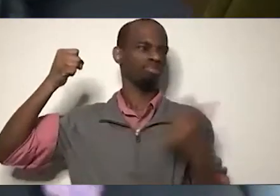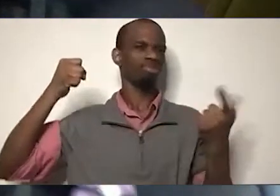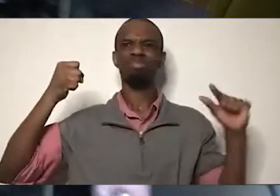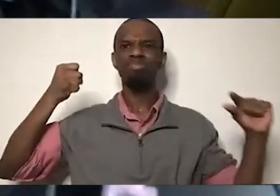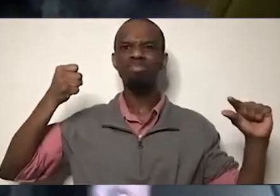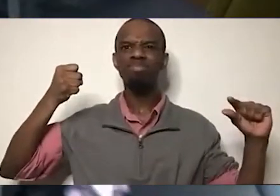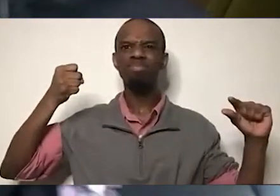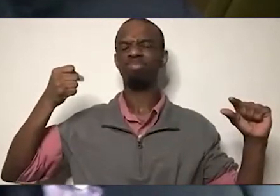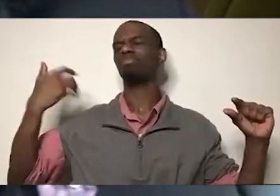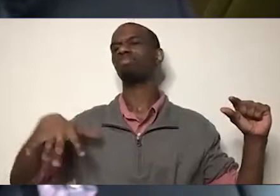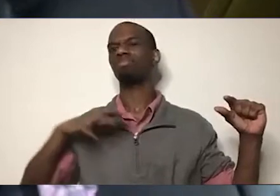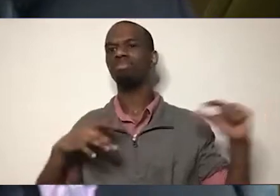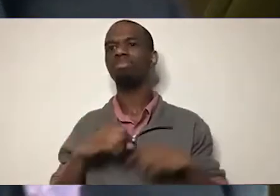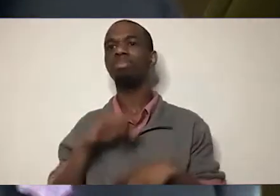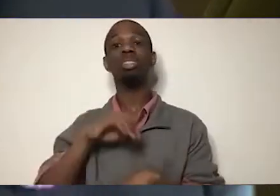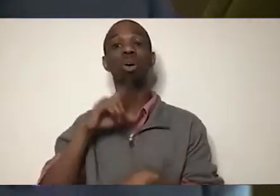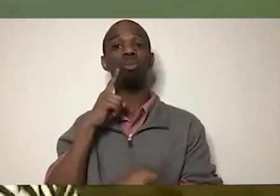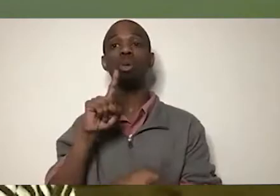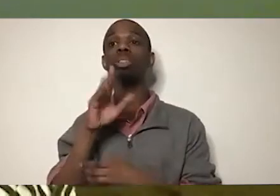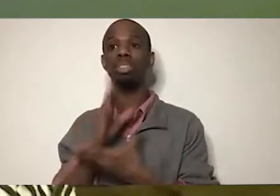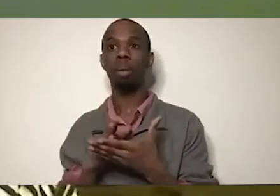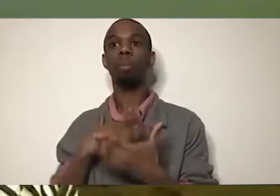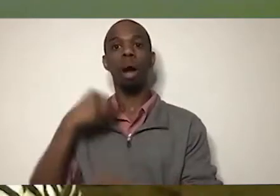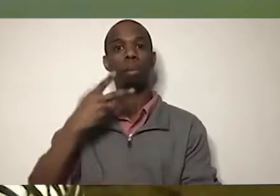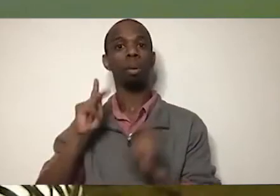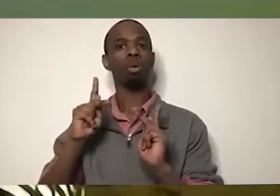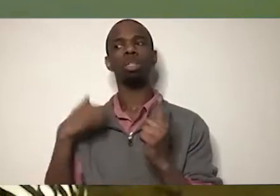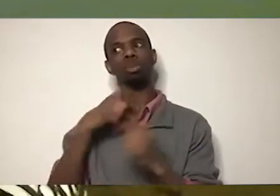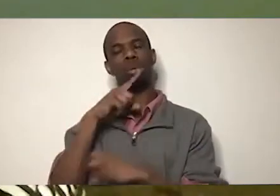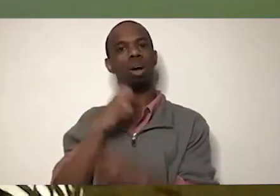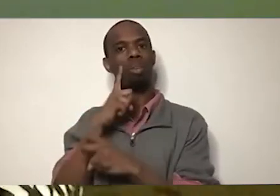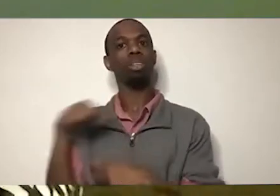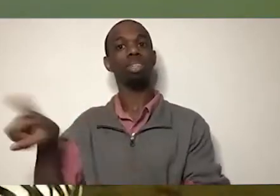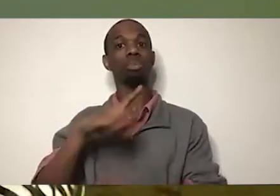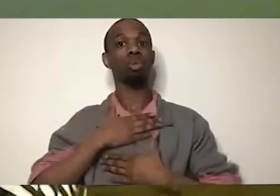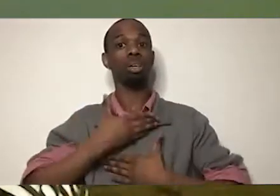better to say that poor people are at risk than to say that Black people are at risk. And